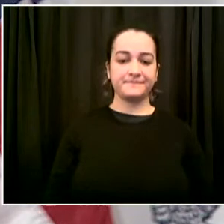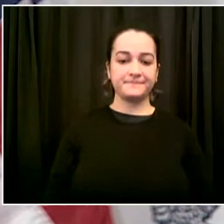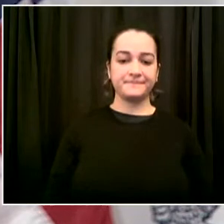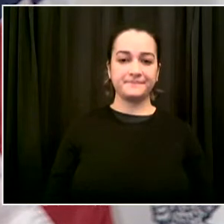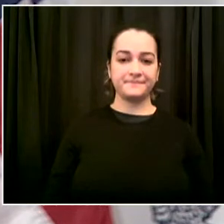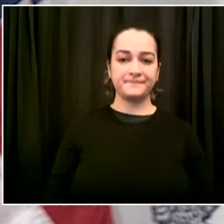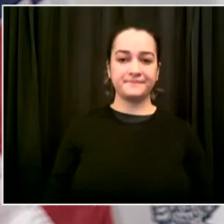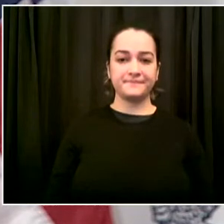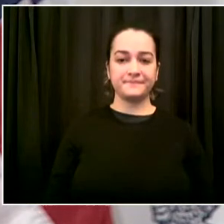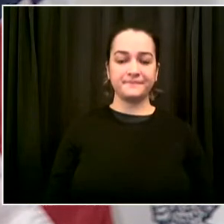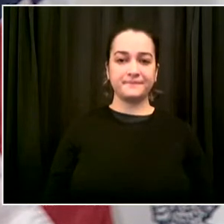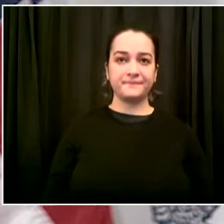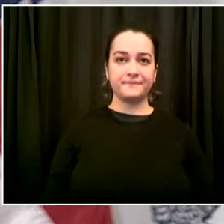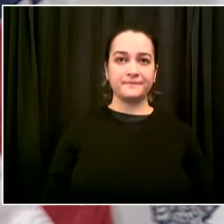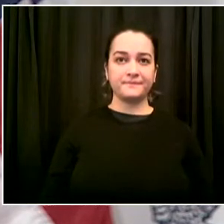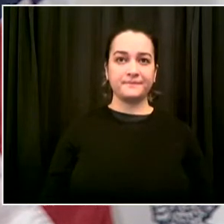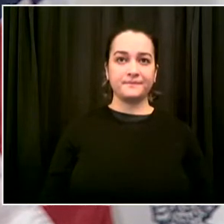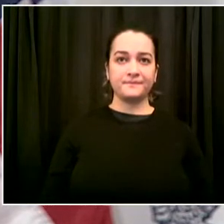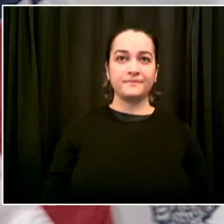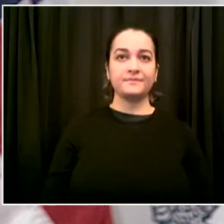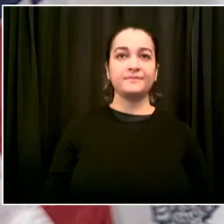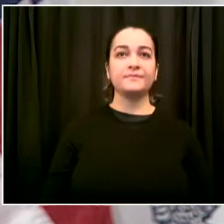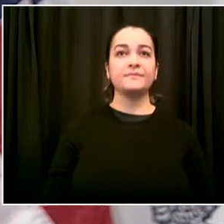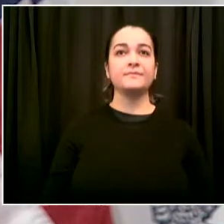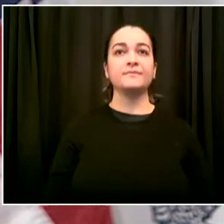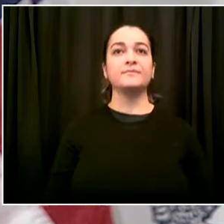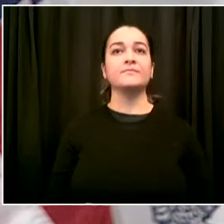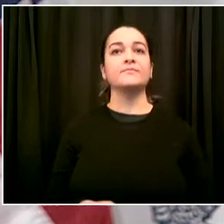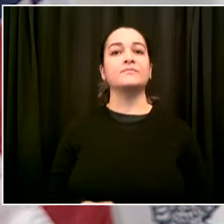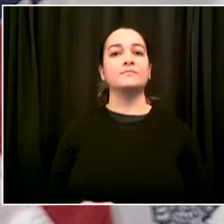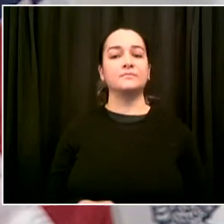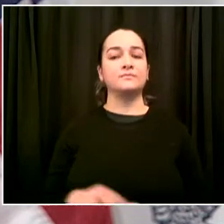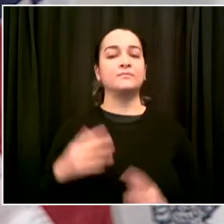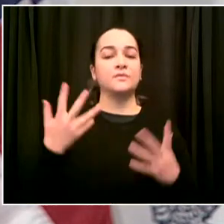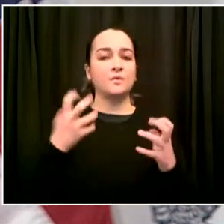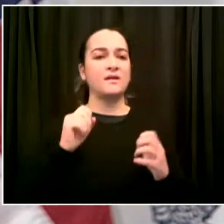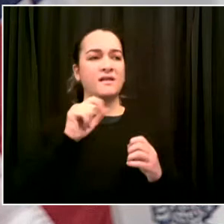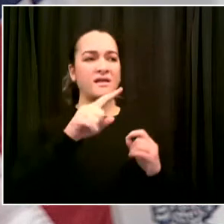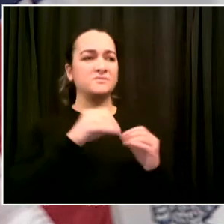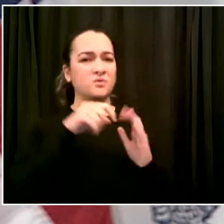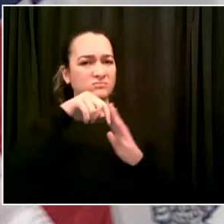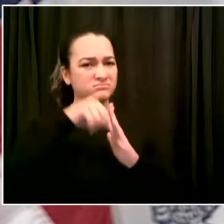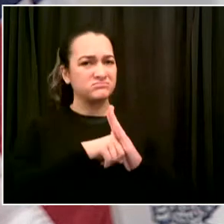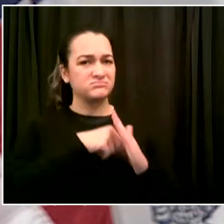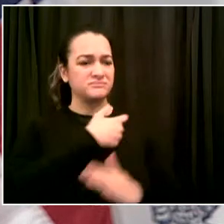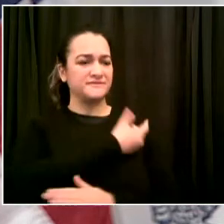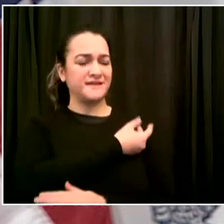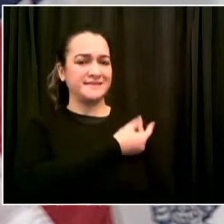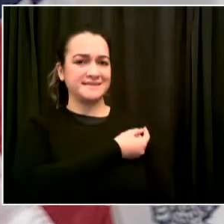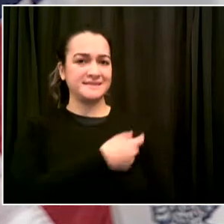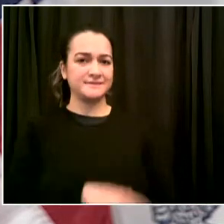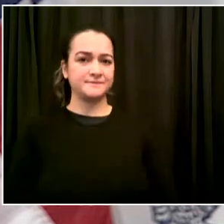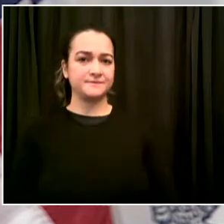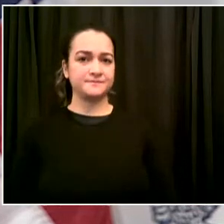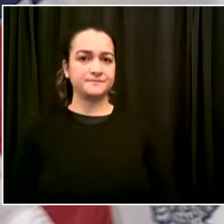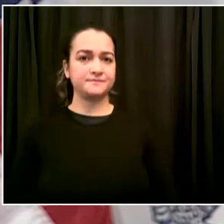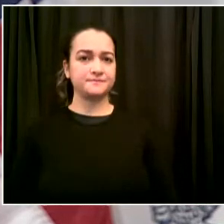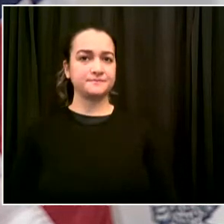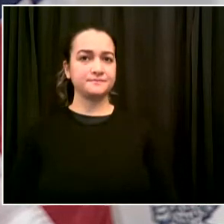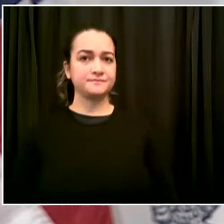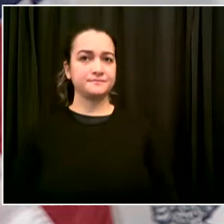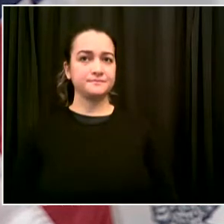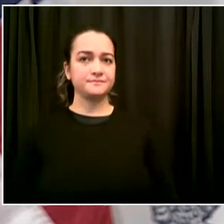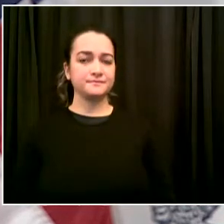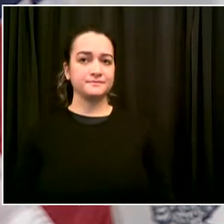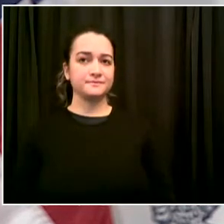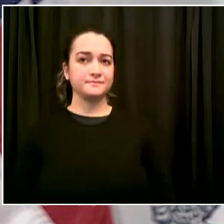the vaccines, there are more Anglo people who live outside of New York City who have gotten a vaccine here in the